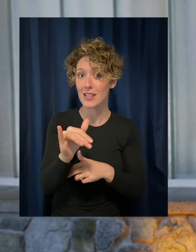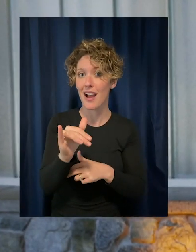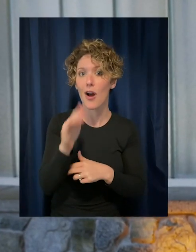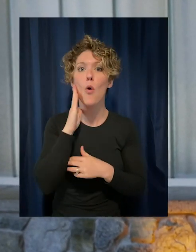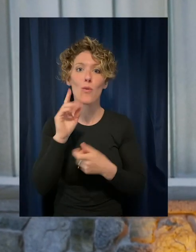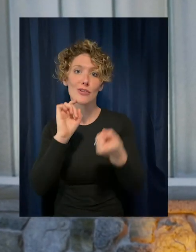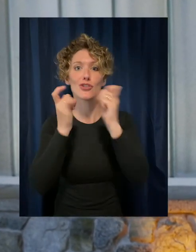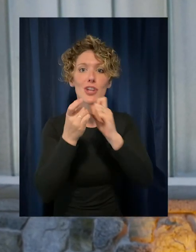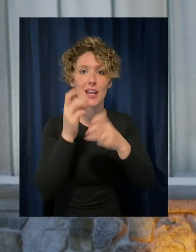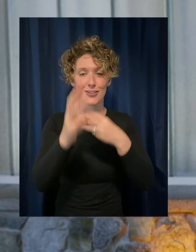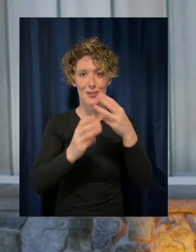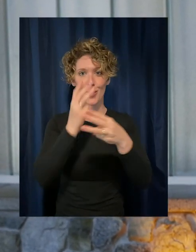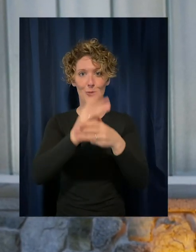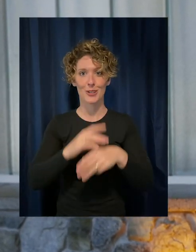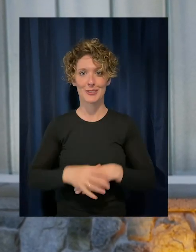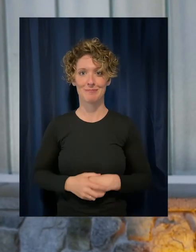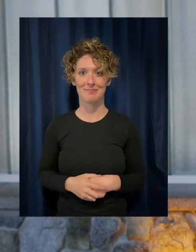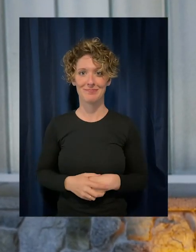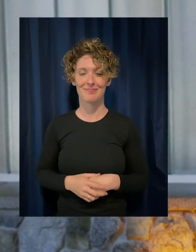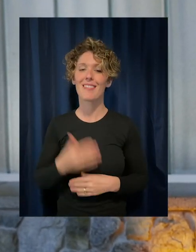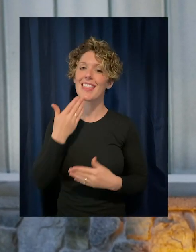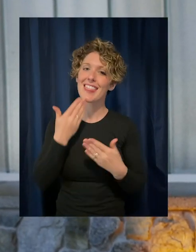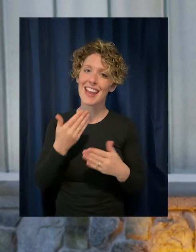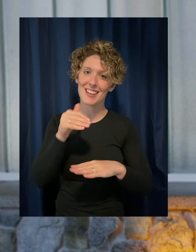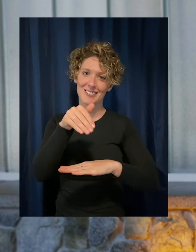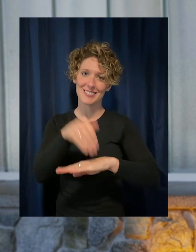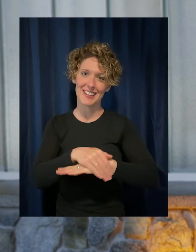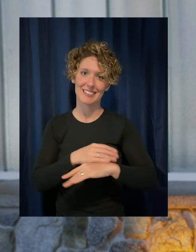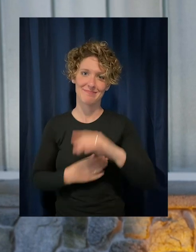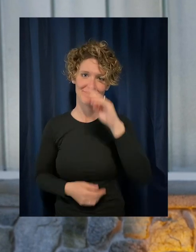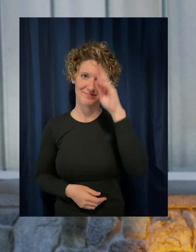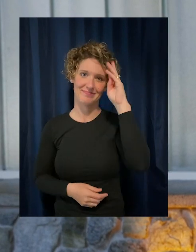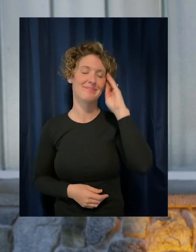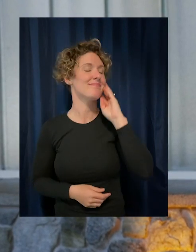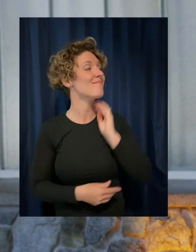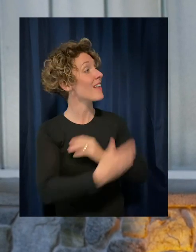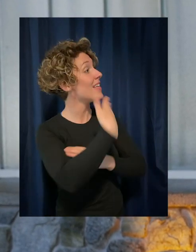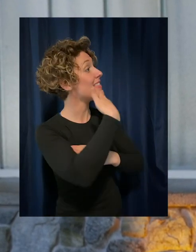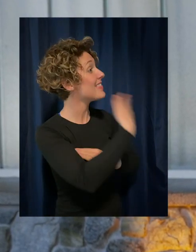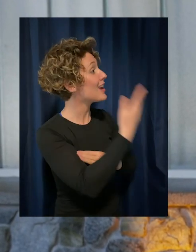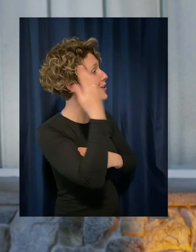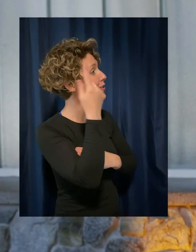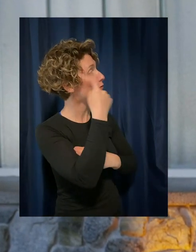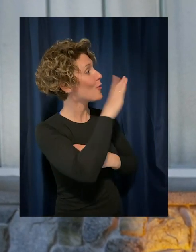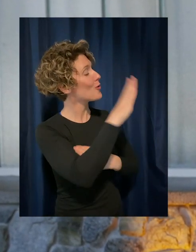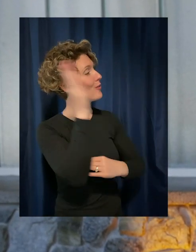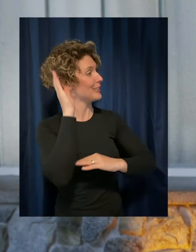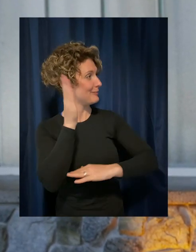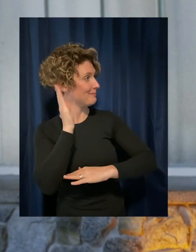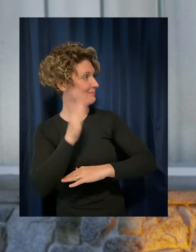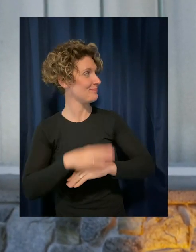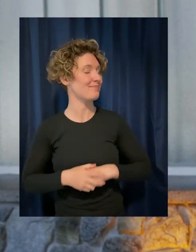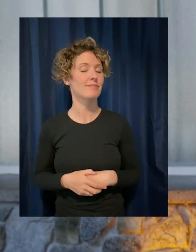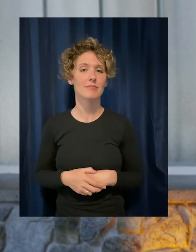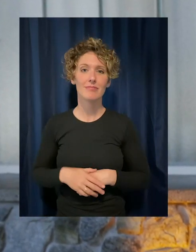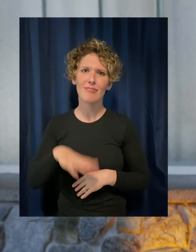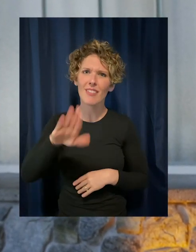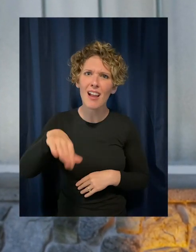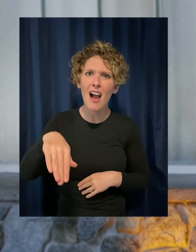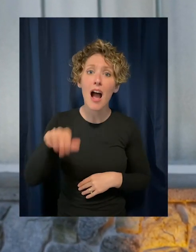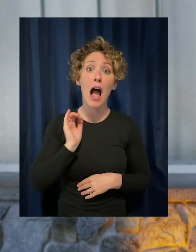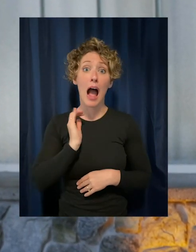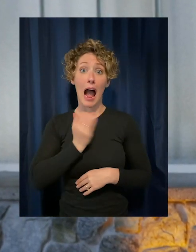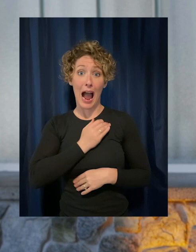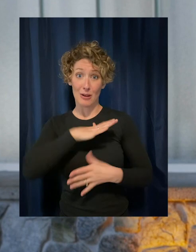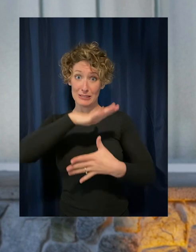Thank you, Luke, for your inspirational speech. So many of our seniors have musical talent, and when we were planning graduation, we